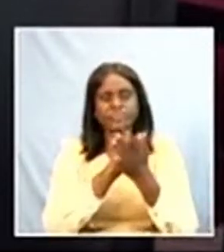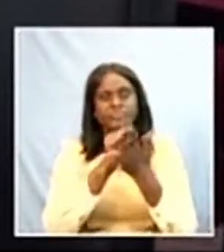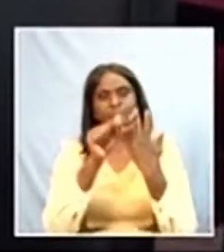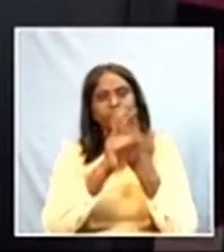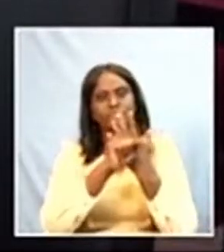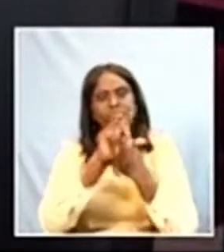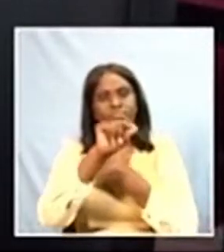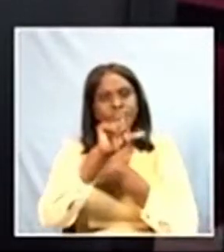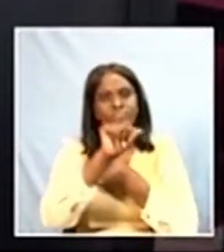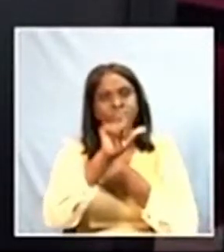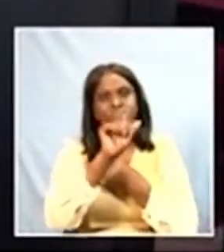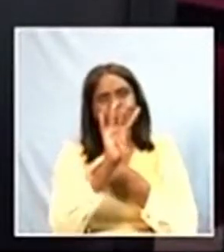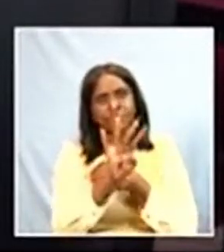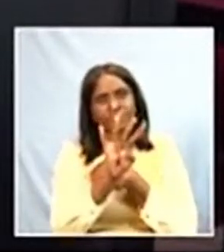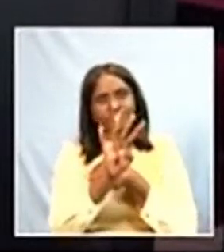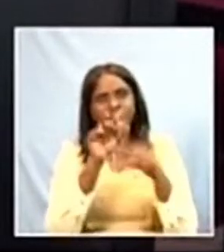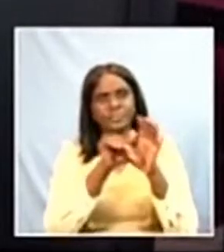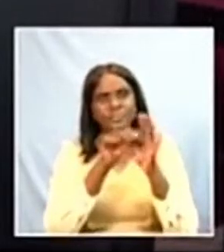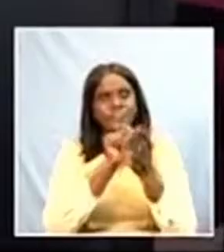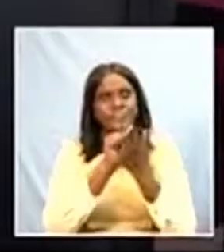April 2024,